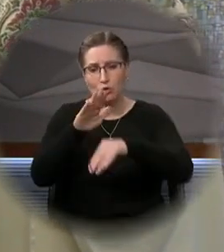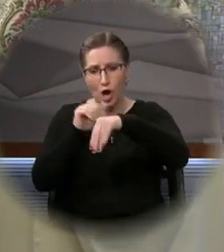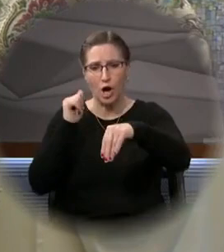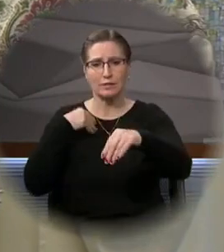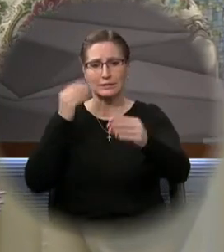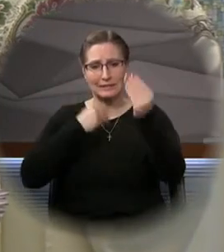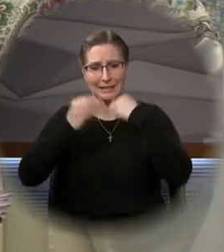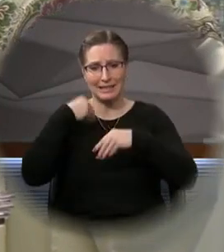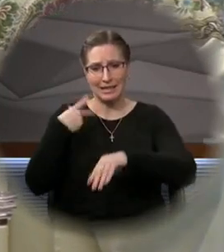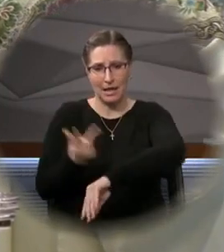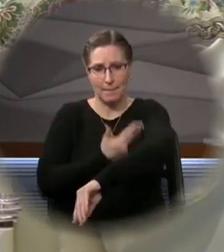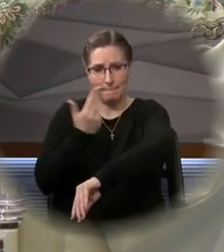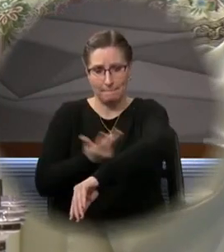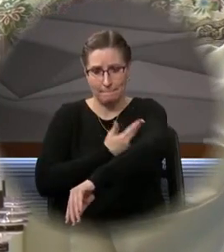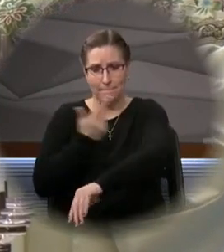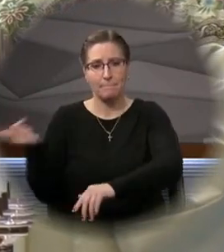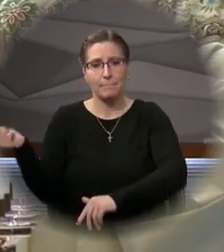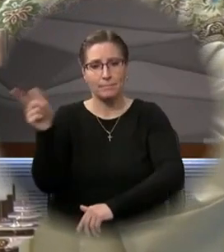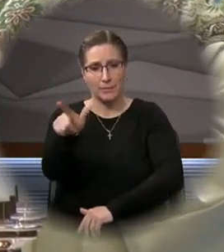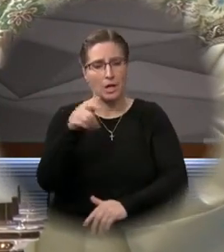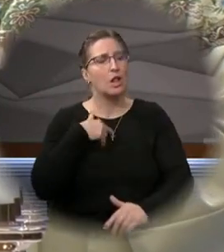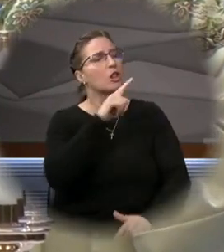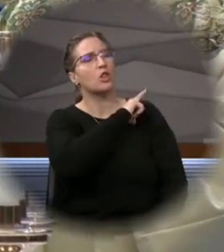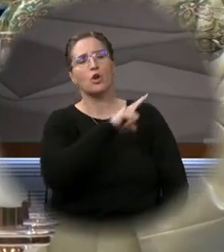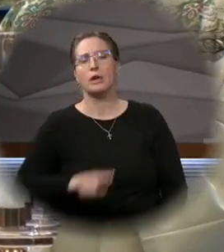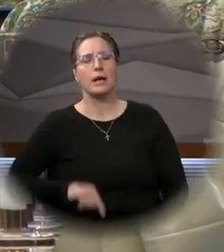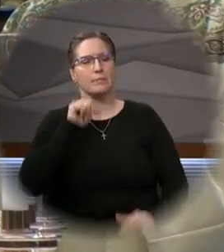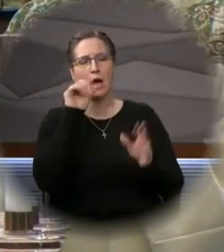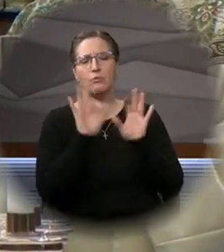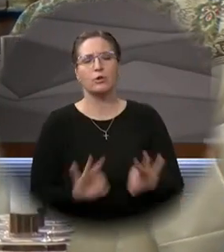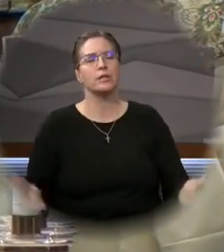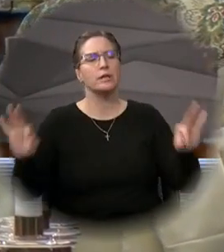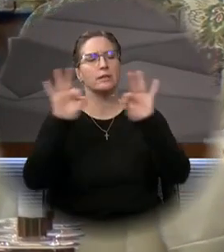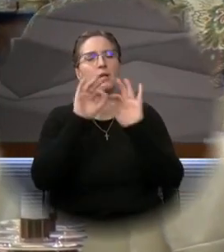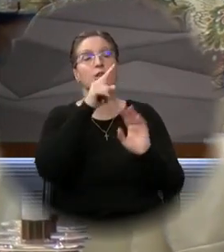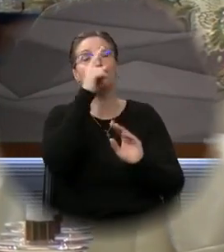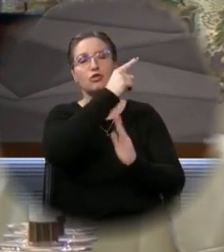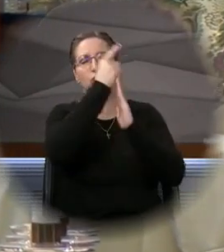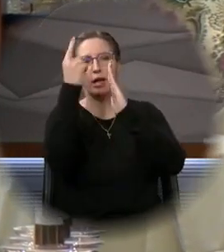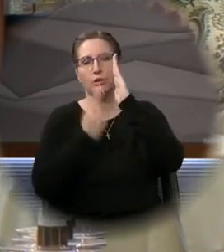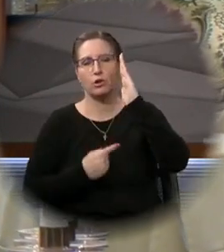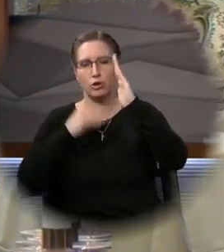called to the supper of the Lamb. Lord,